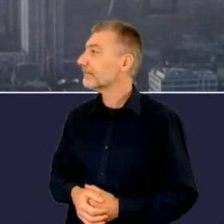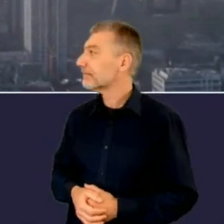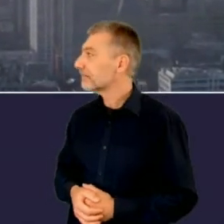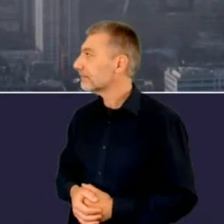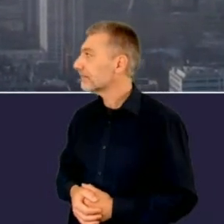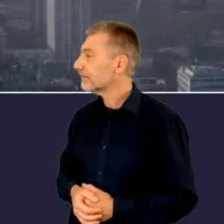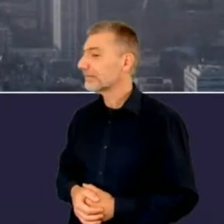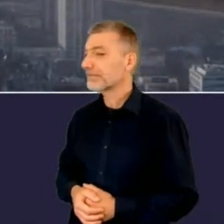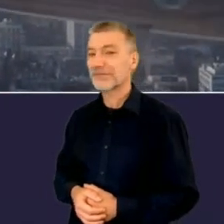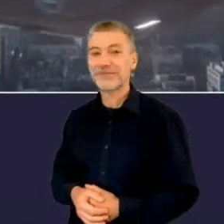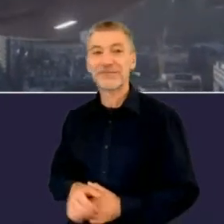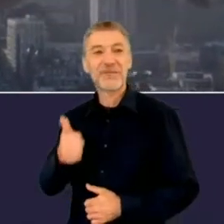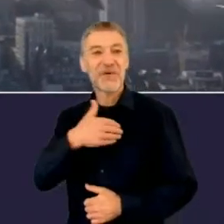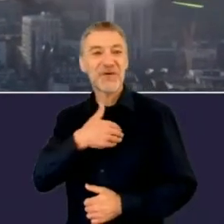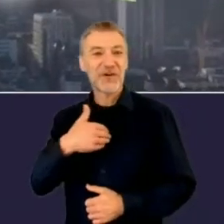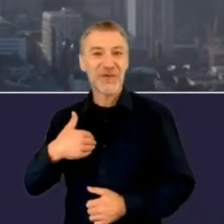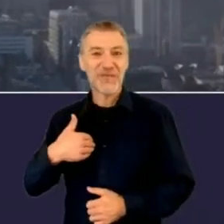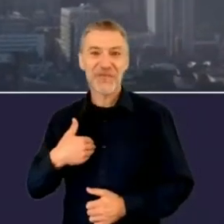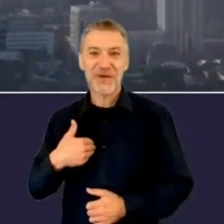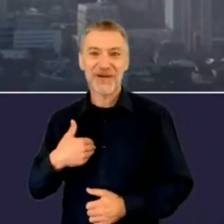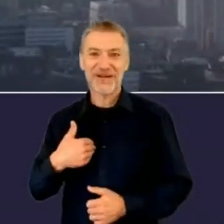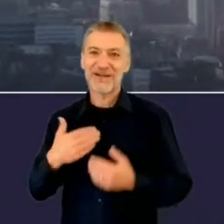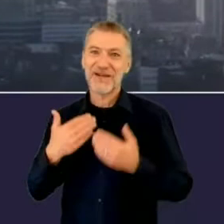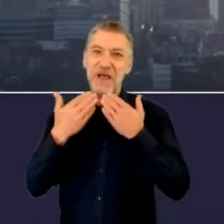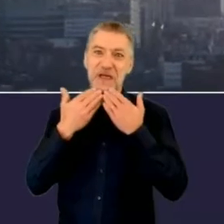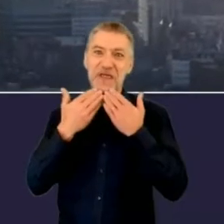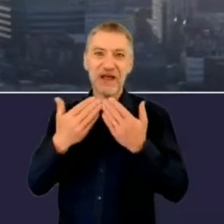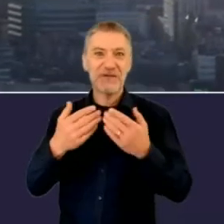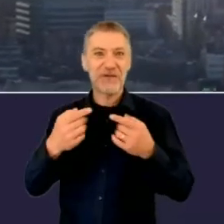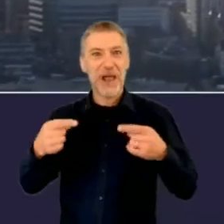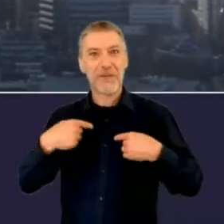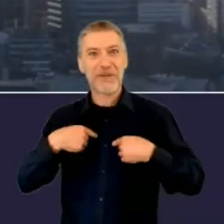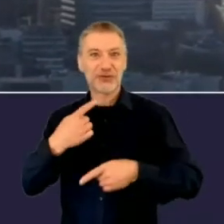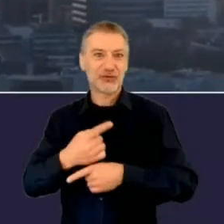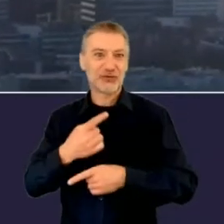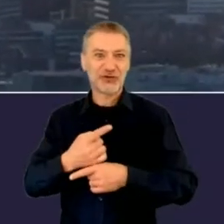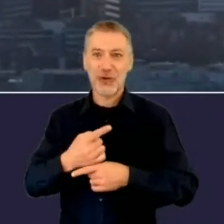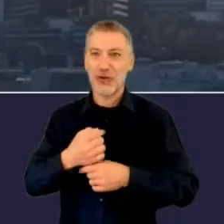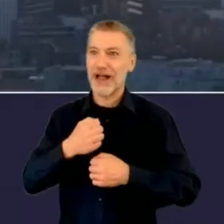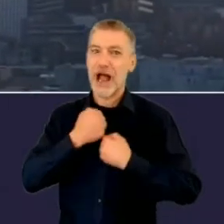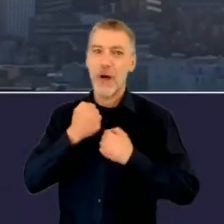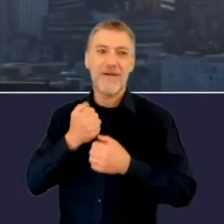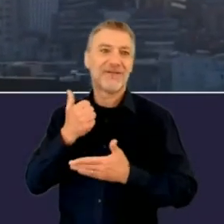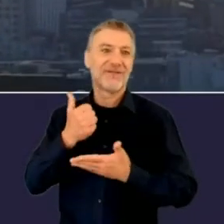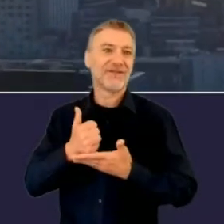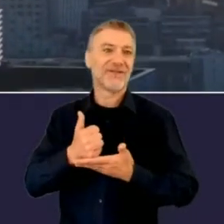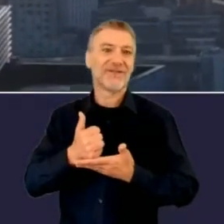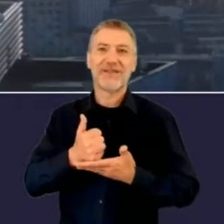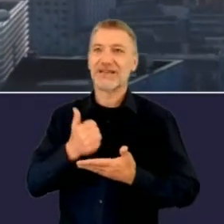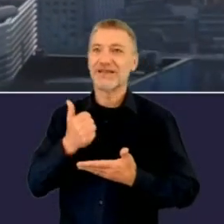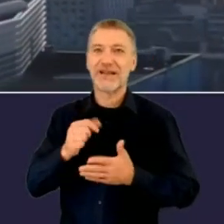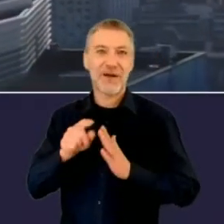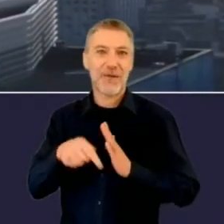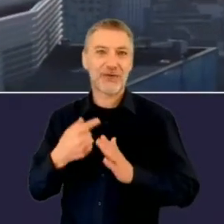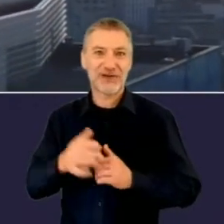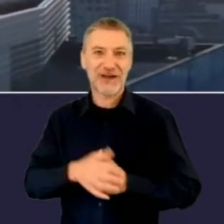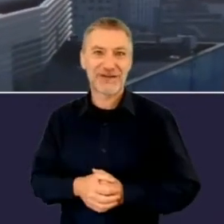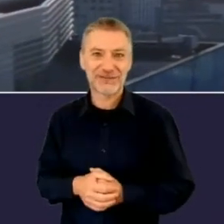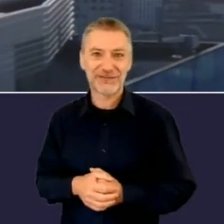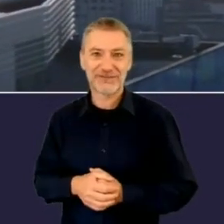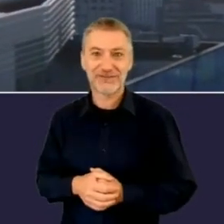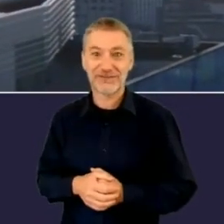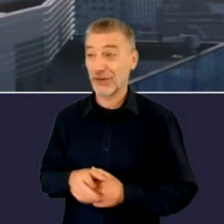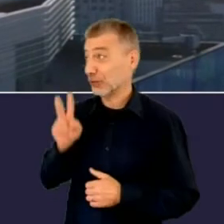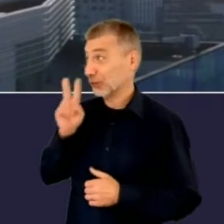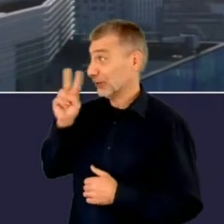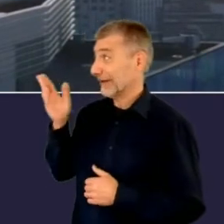Good morning, everyone. Thank you so much for having me today, and let me talk to you a little bit about this fantastic project we're doing at Rolls-Royce. So on your screen, hopefully